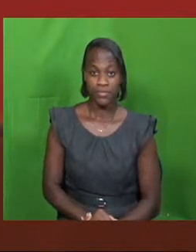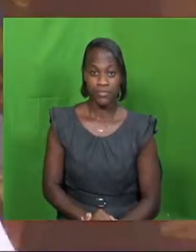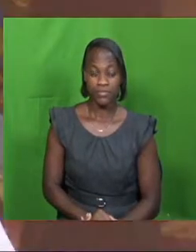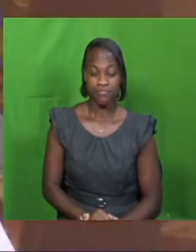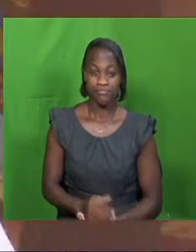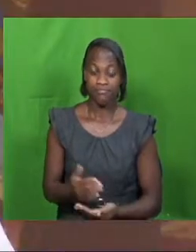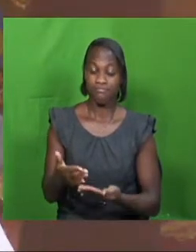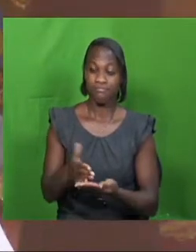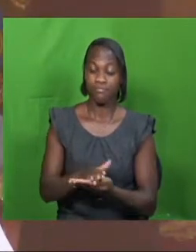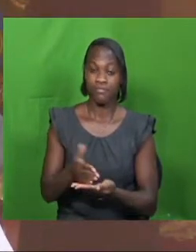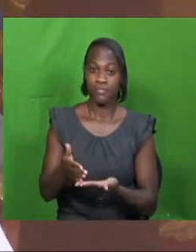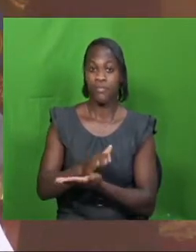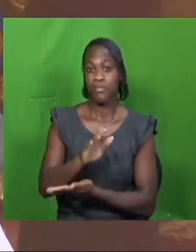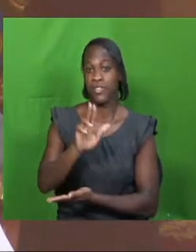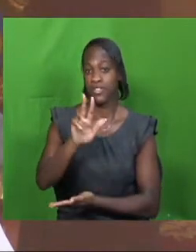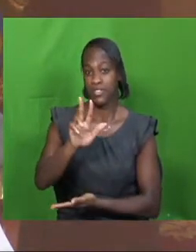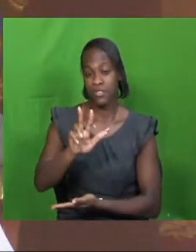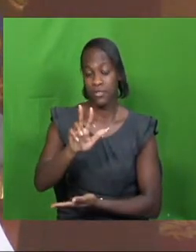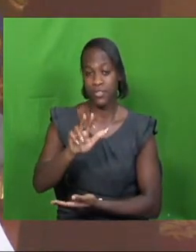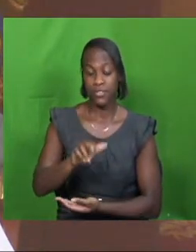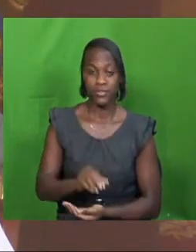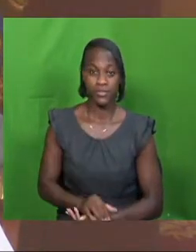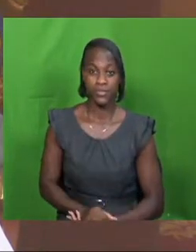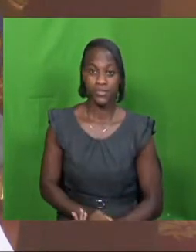page 3,